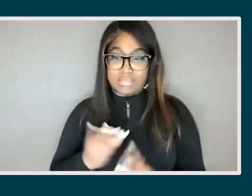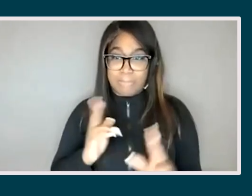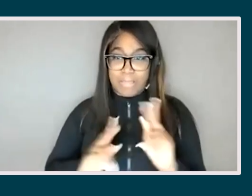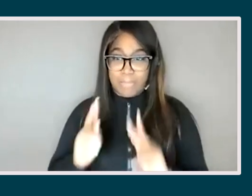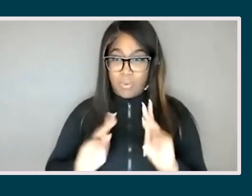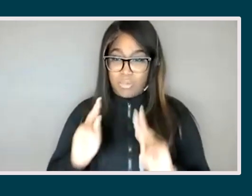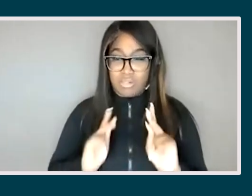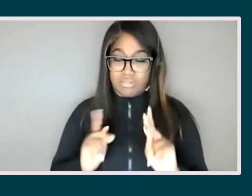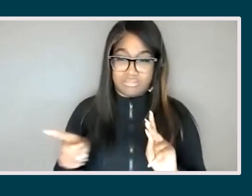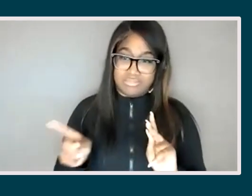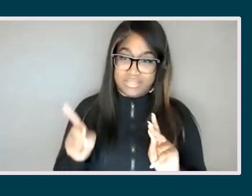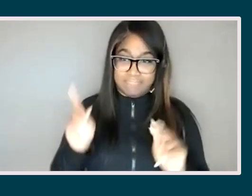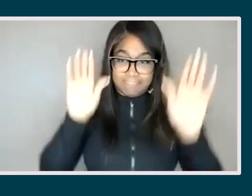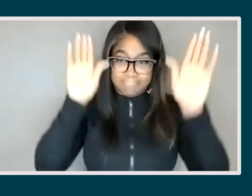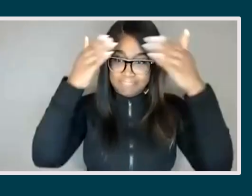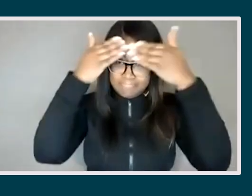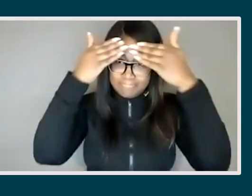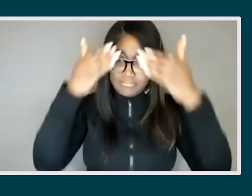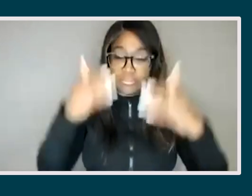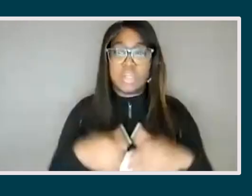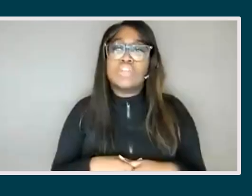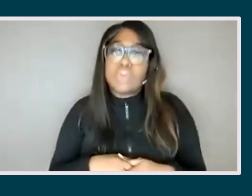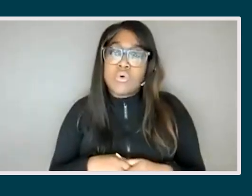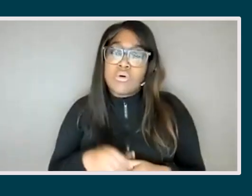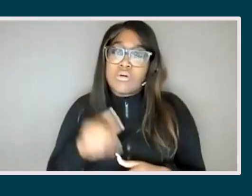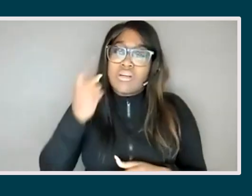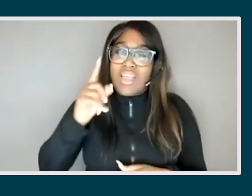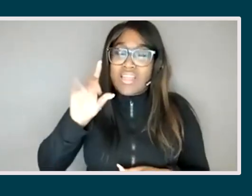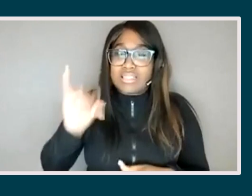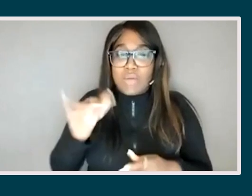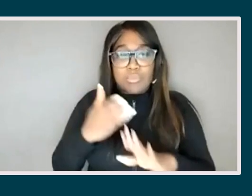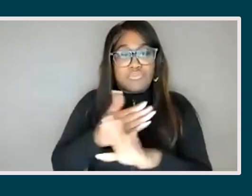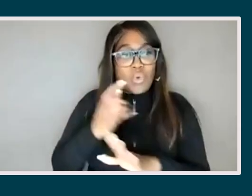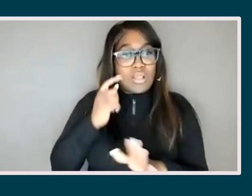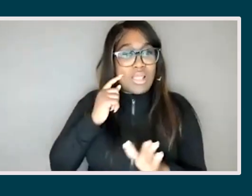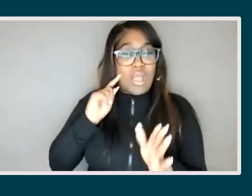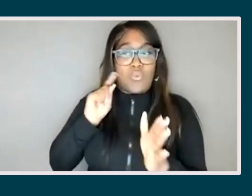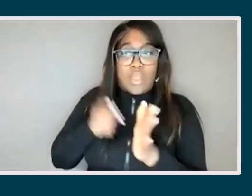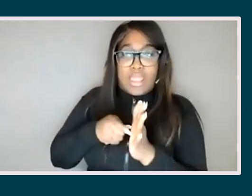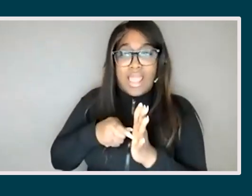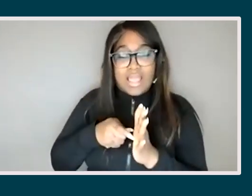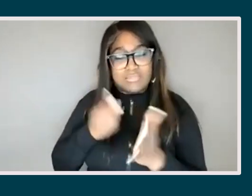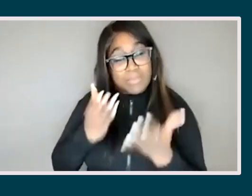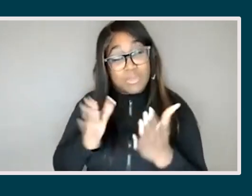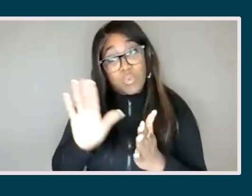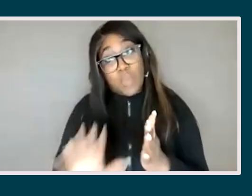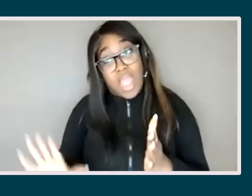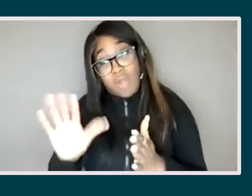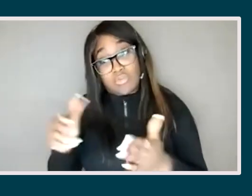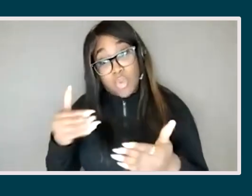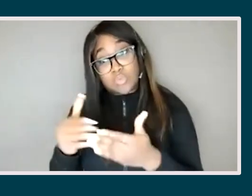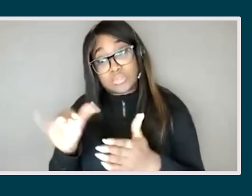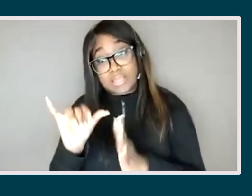And this was before I was recognizing, well, gosh, it might have been around the same time, but this